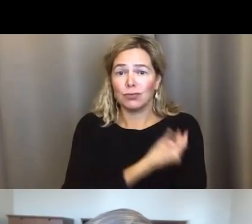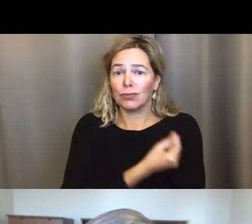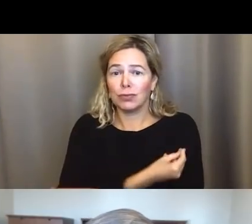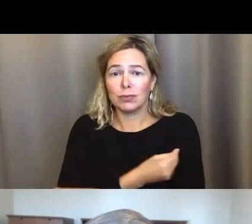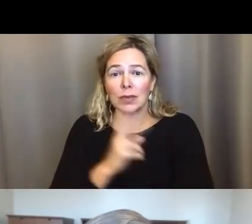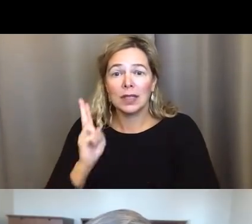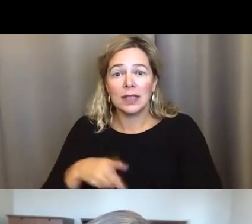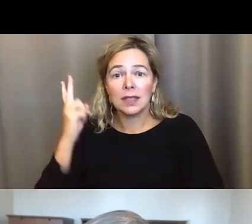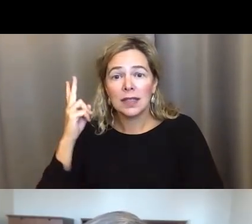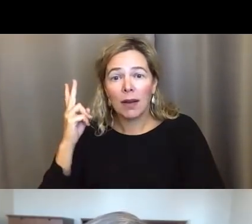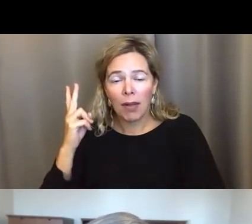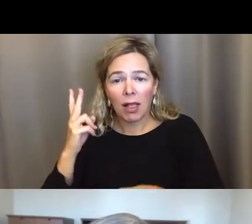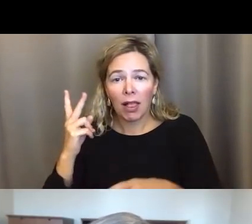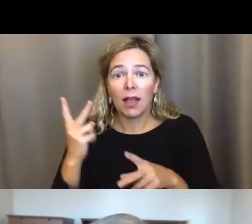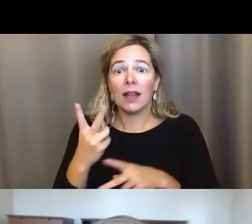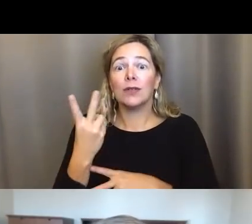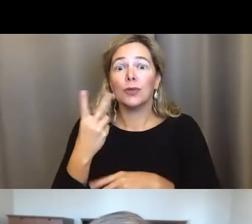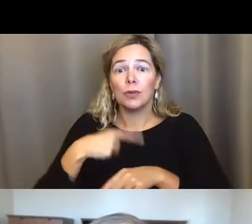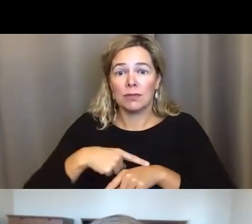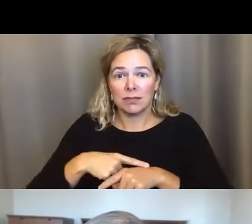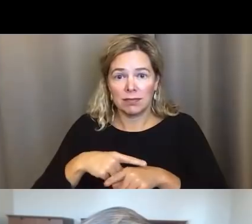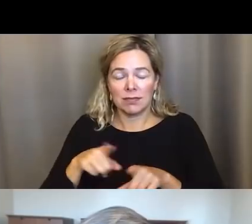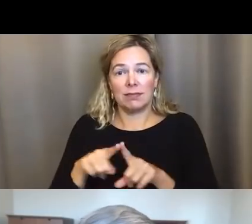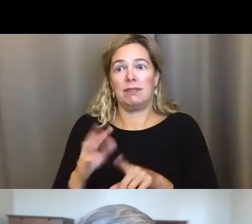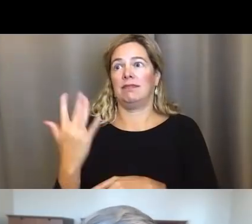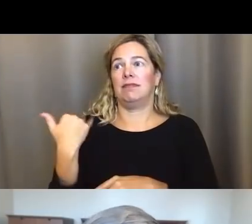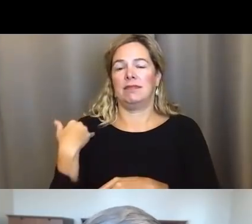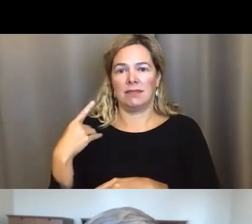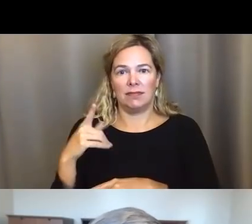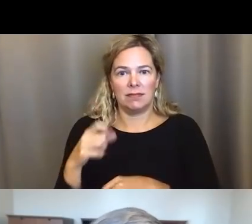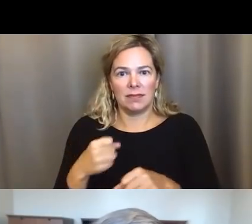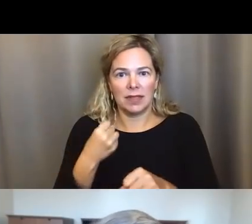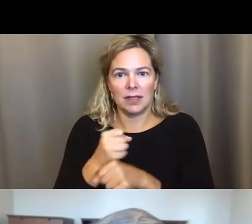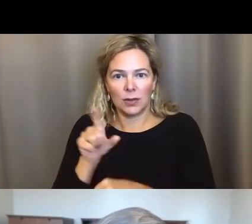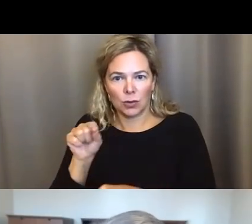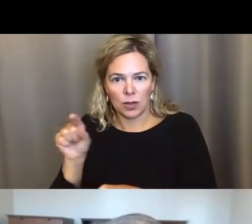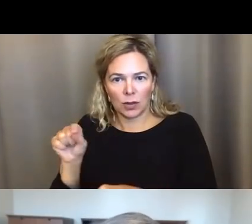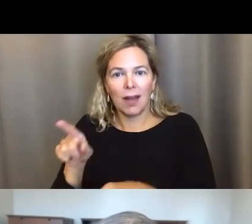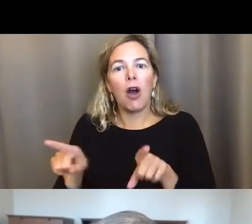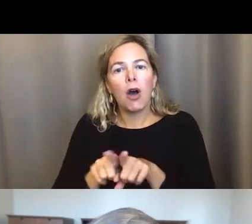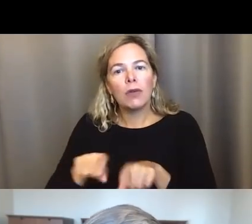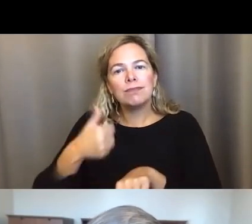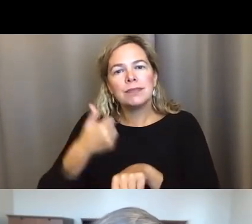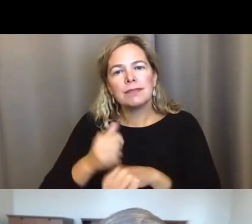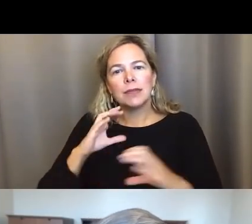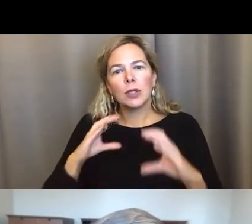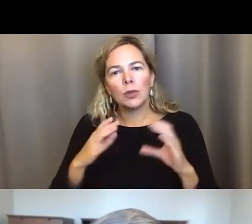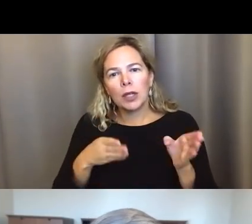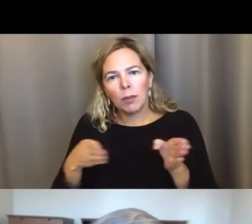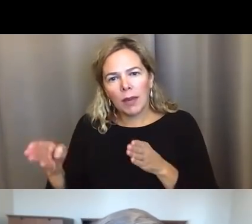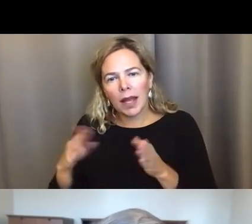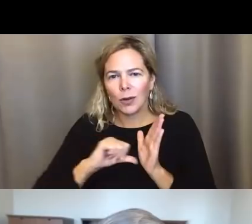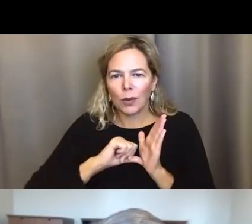in FY20. We also will be having a communication plan that will also emphasize